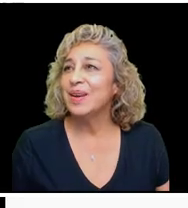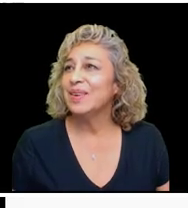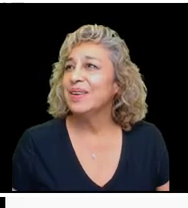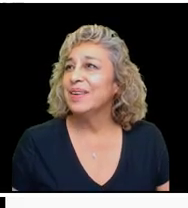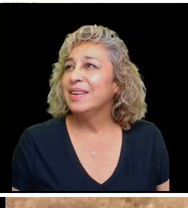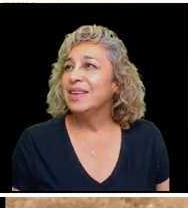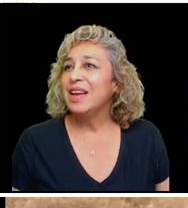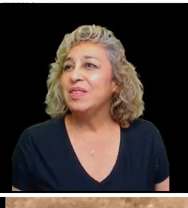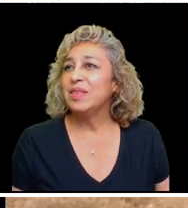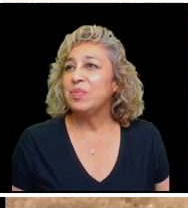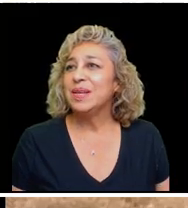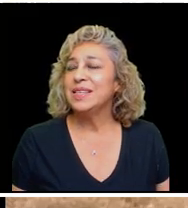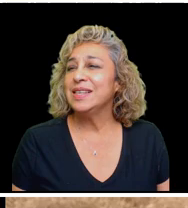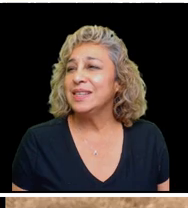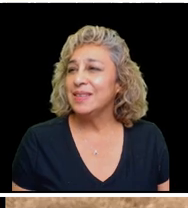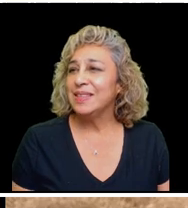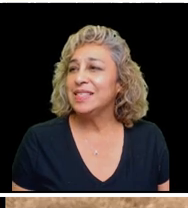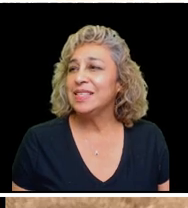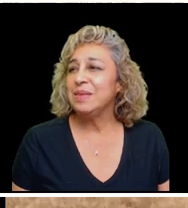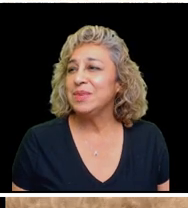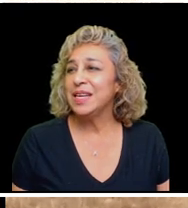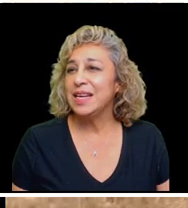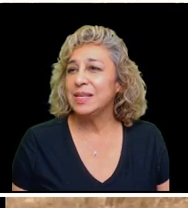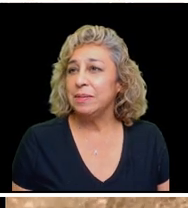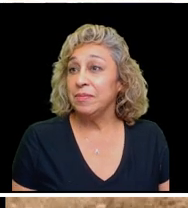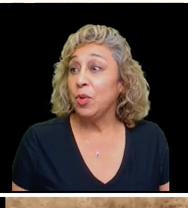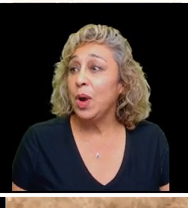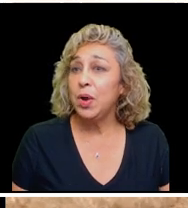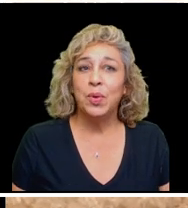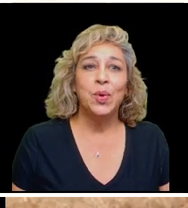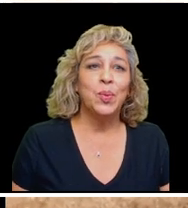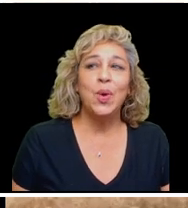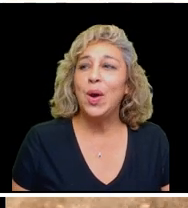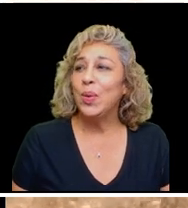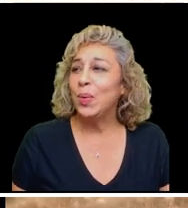know this is